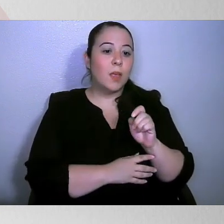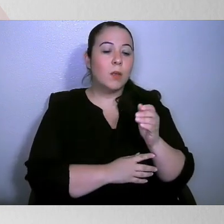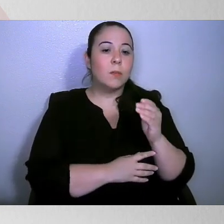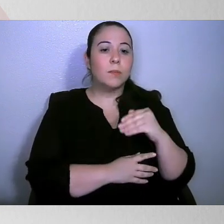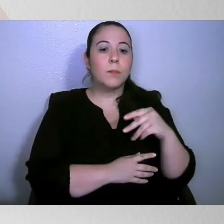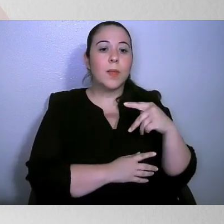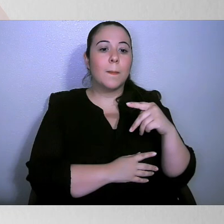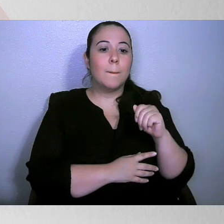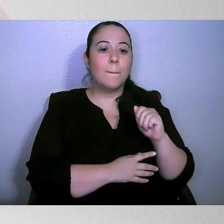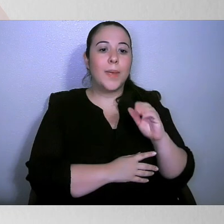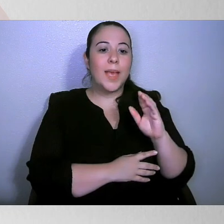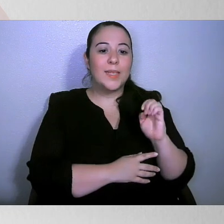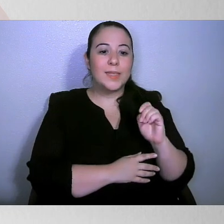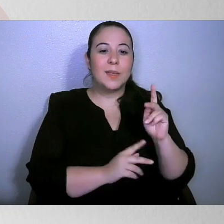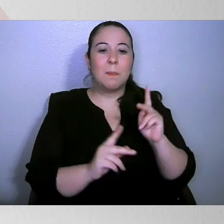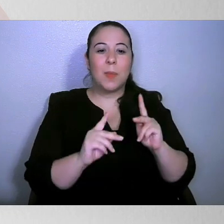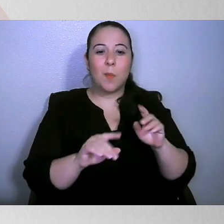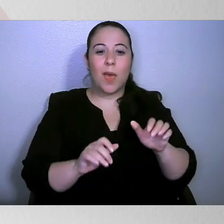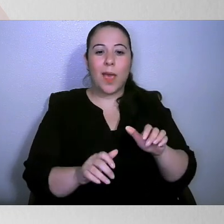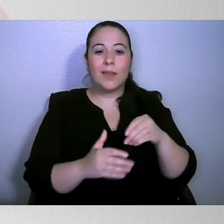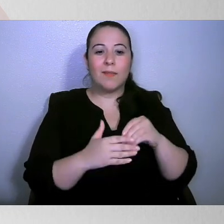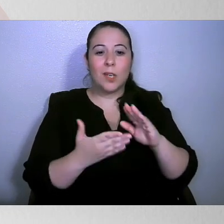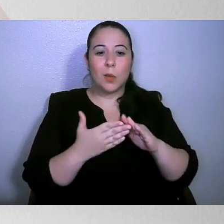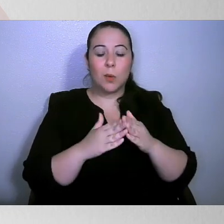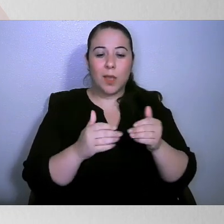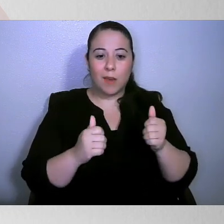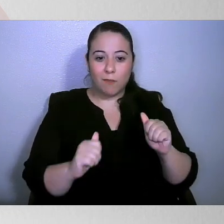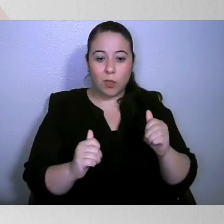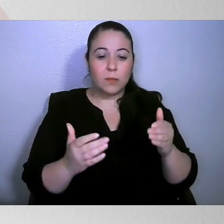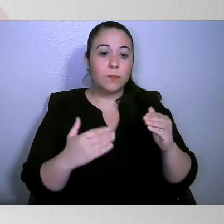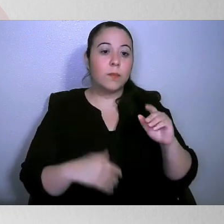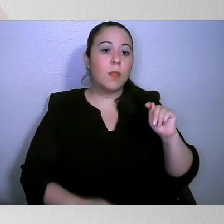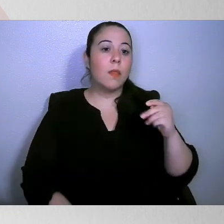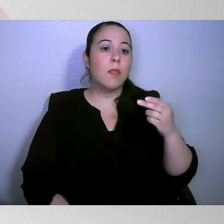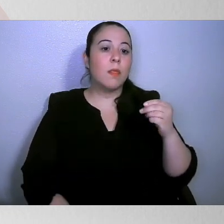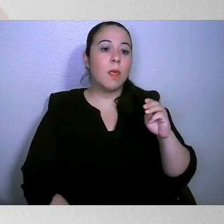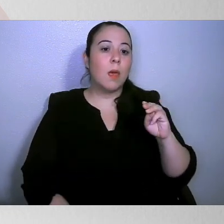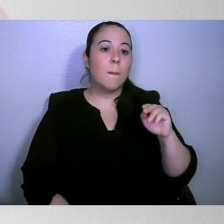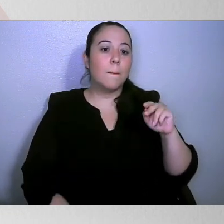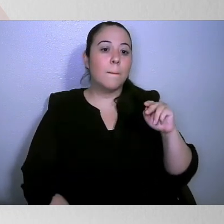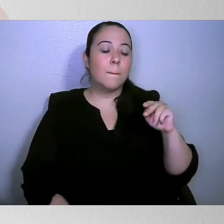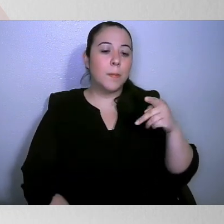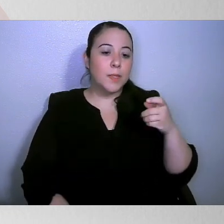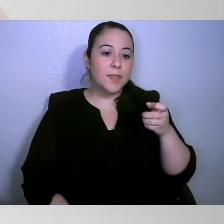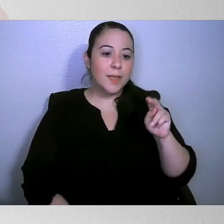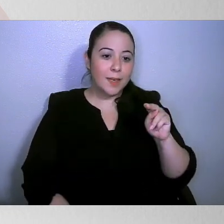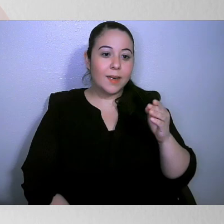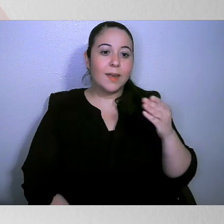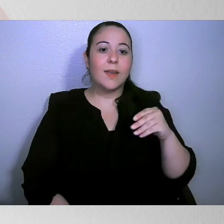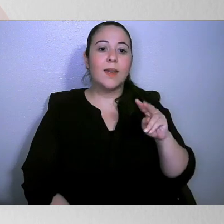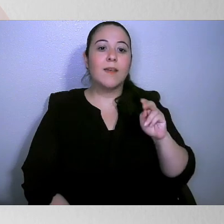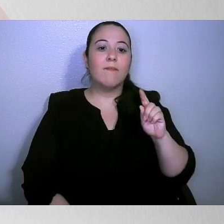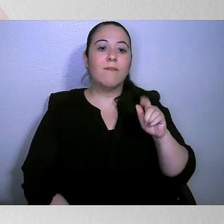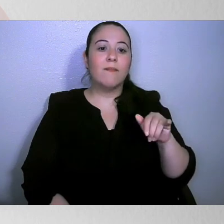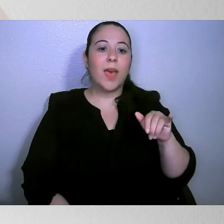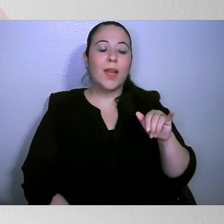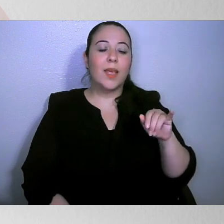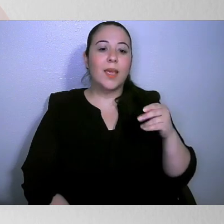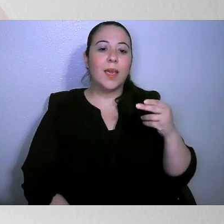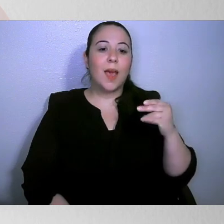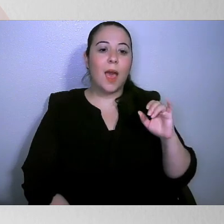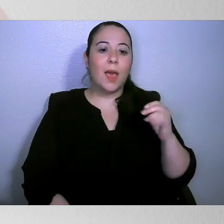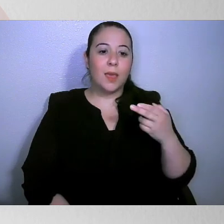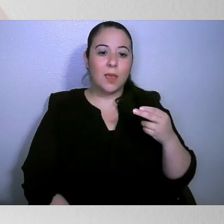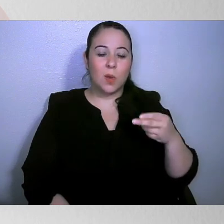for People Active in Community Efforts, Thompson, Valley High North, Cornerstone Village, Jupiter North,